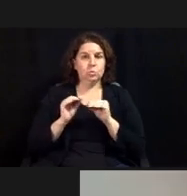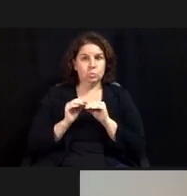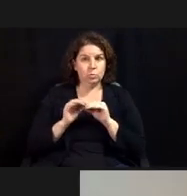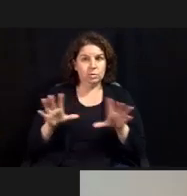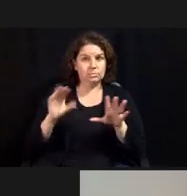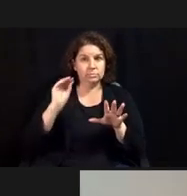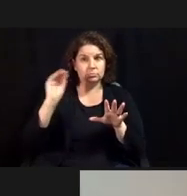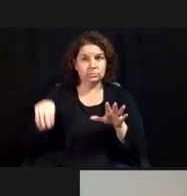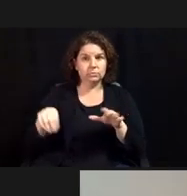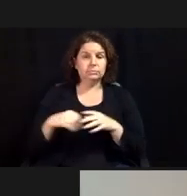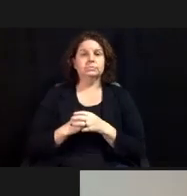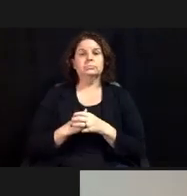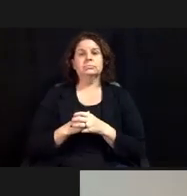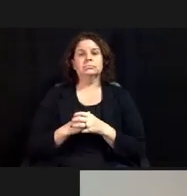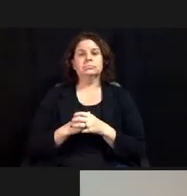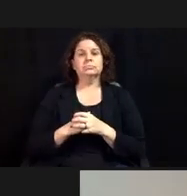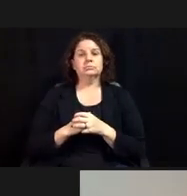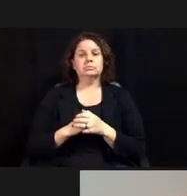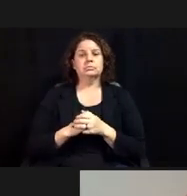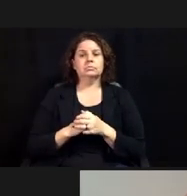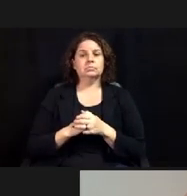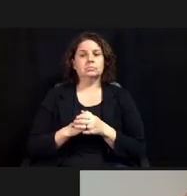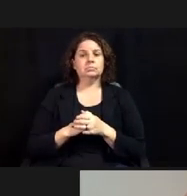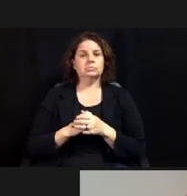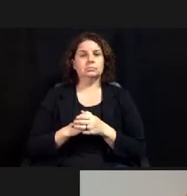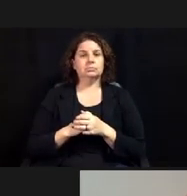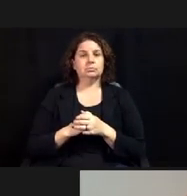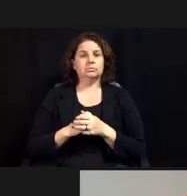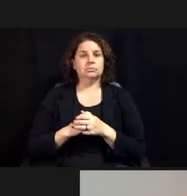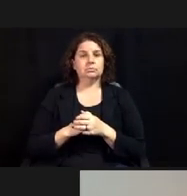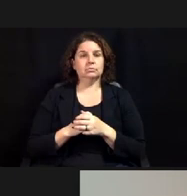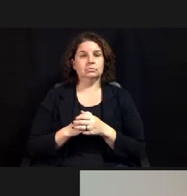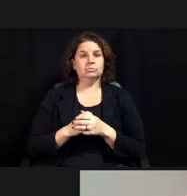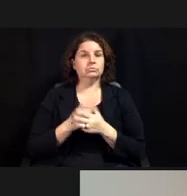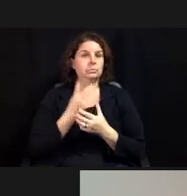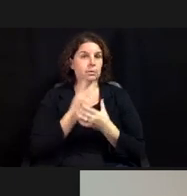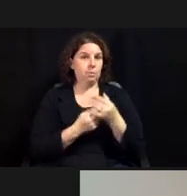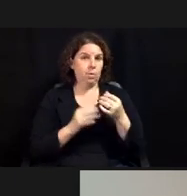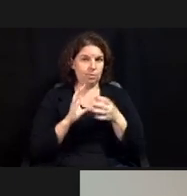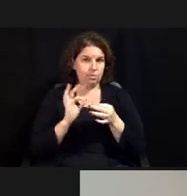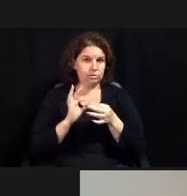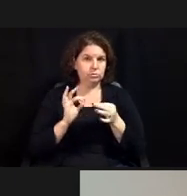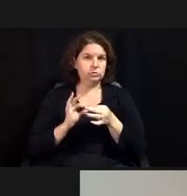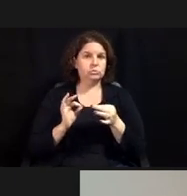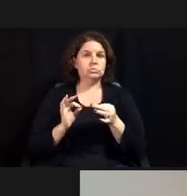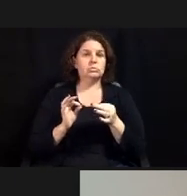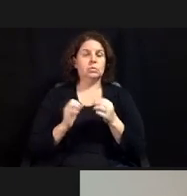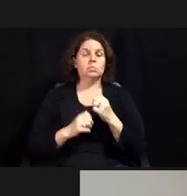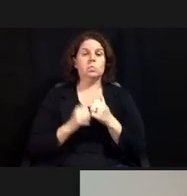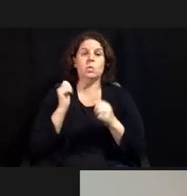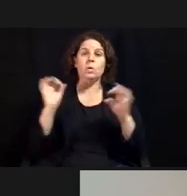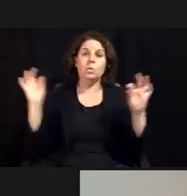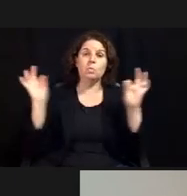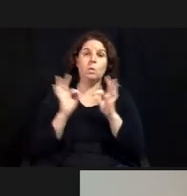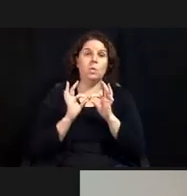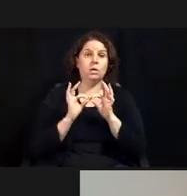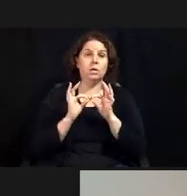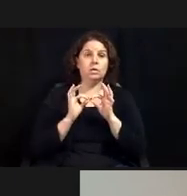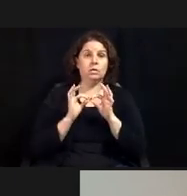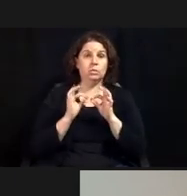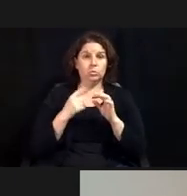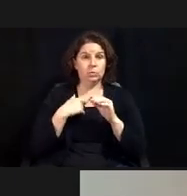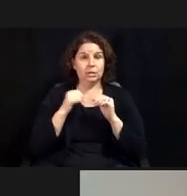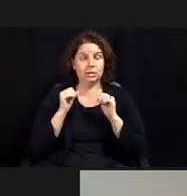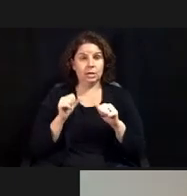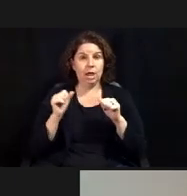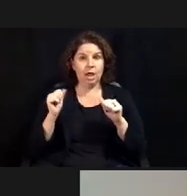your presentation. And we've heard this many times, that one of the most important steps that we can all take is to wear a